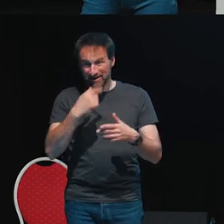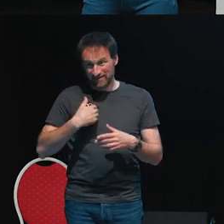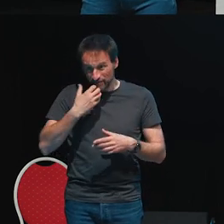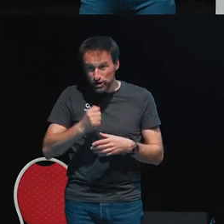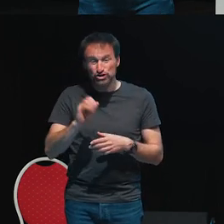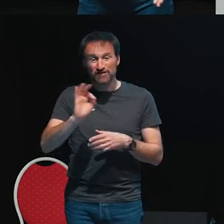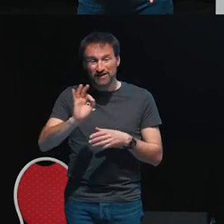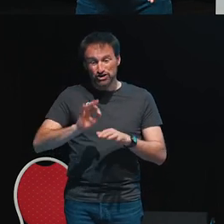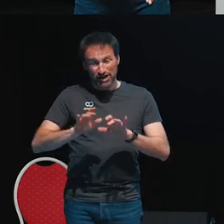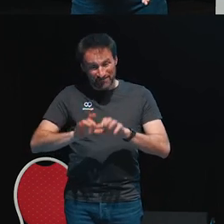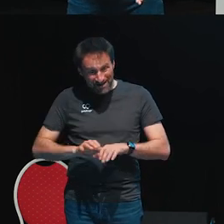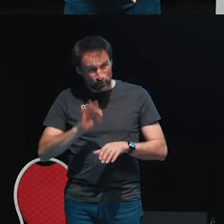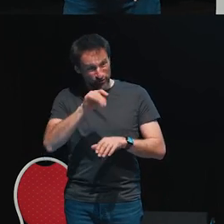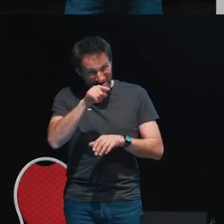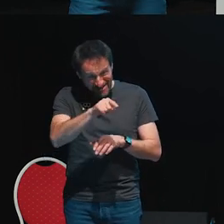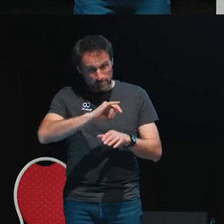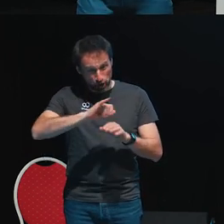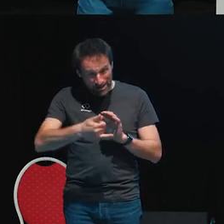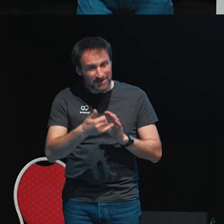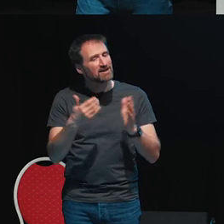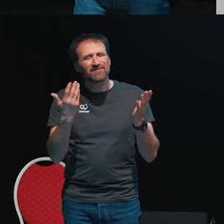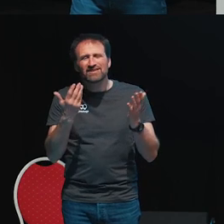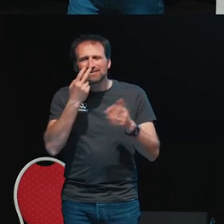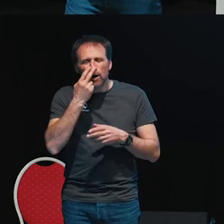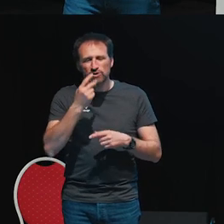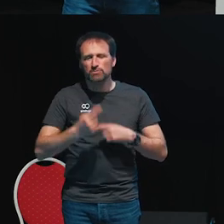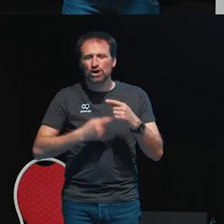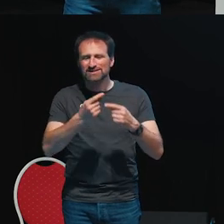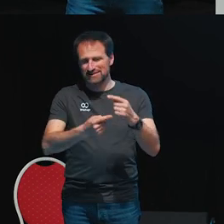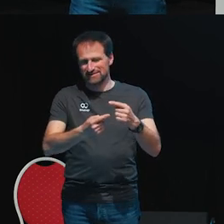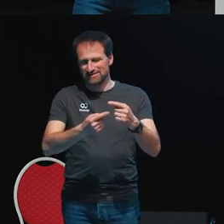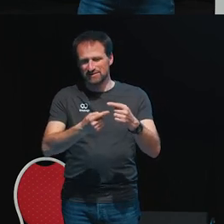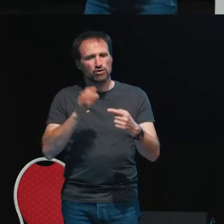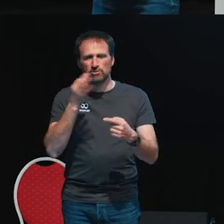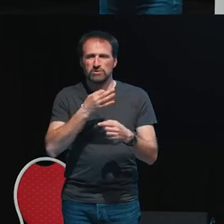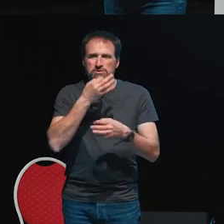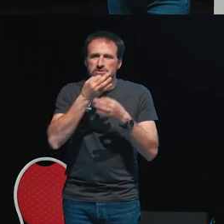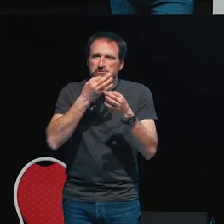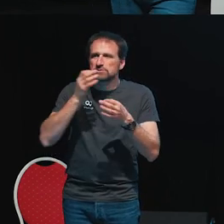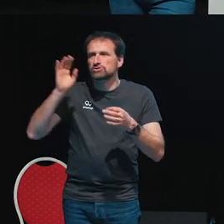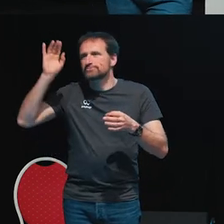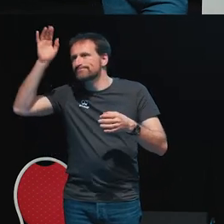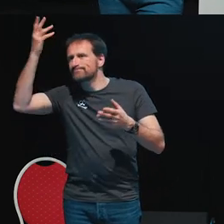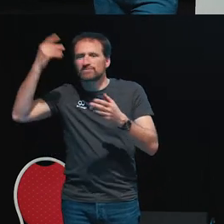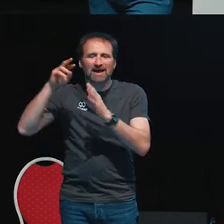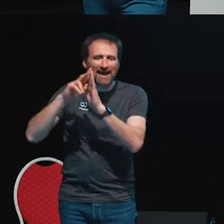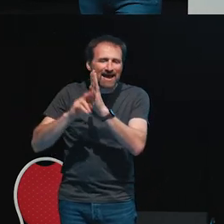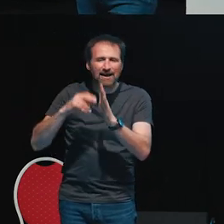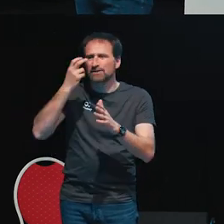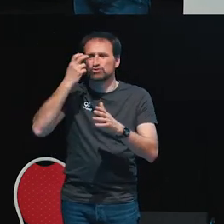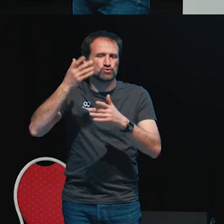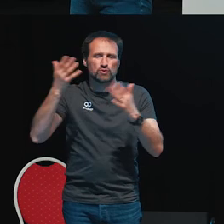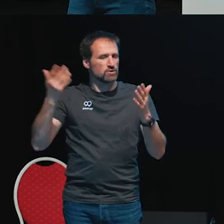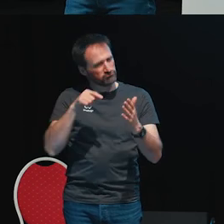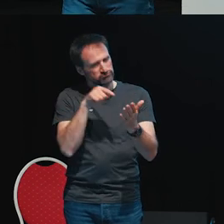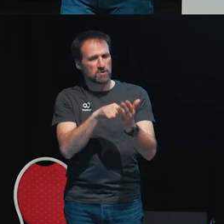project, what's the process that I need to take? And you don't need to search for special rules. So